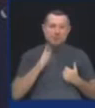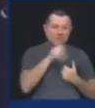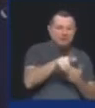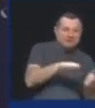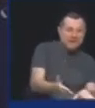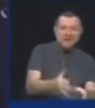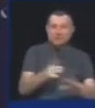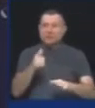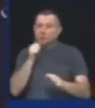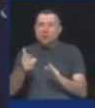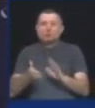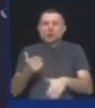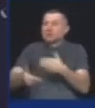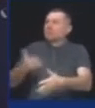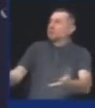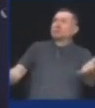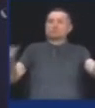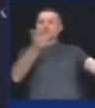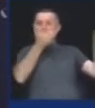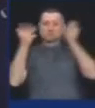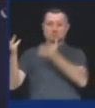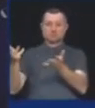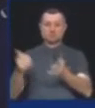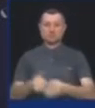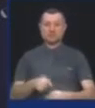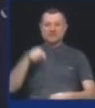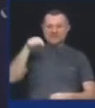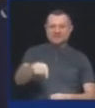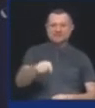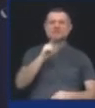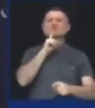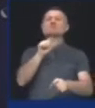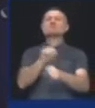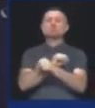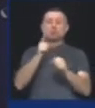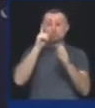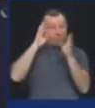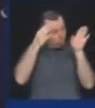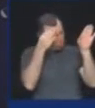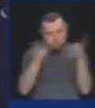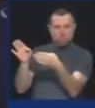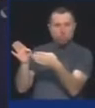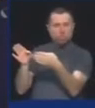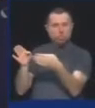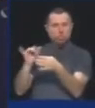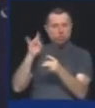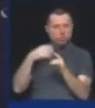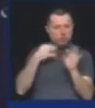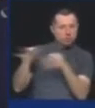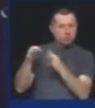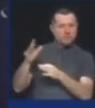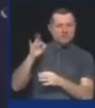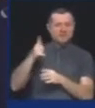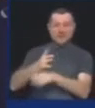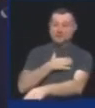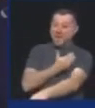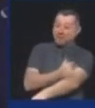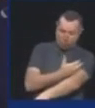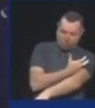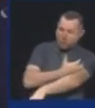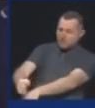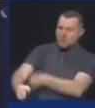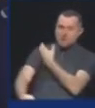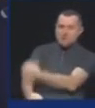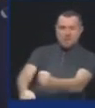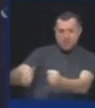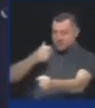to start to get better in each and every part of the country, this crime family must be rid of once and for